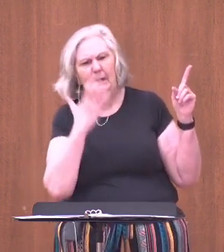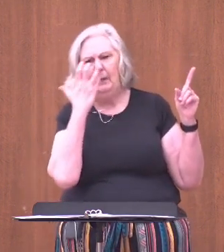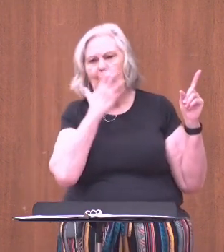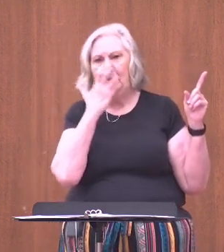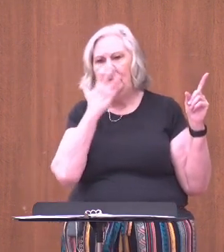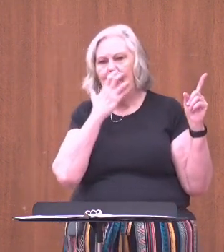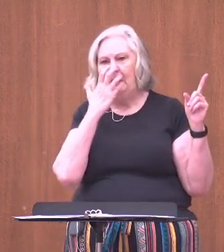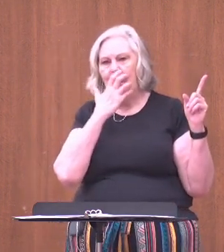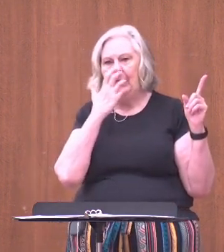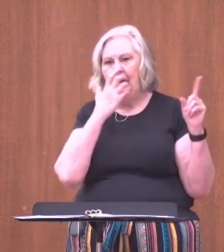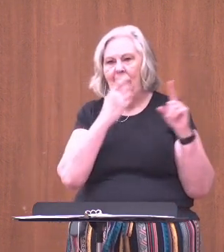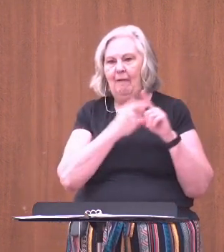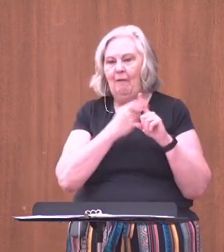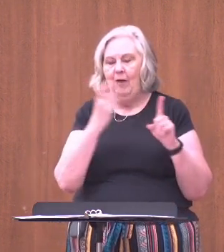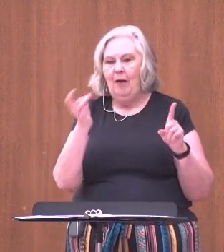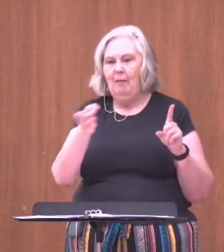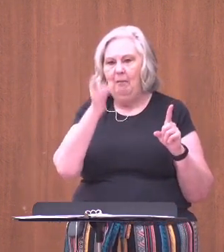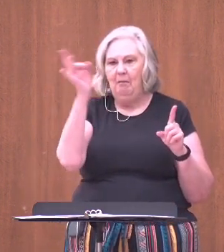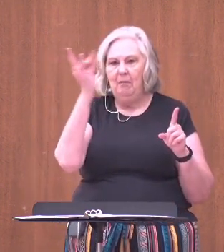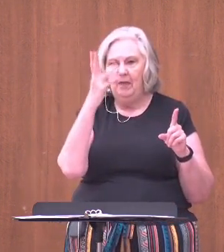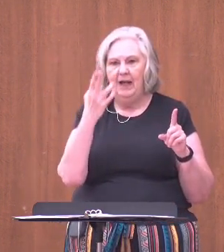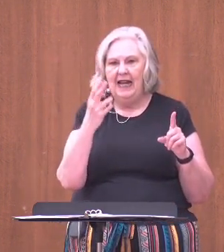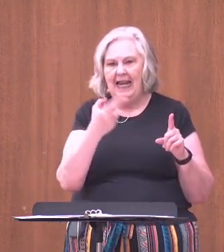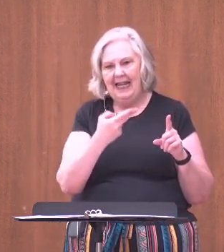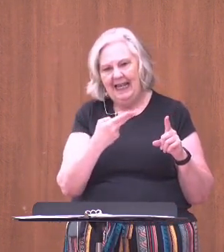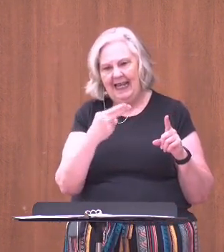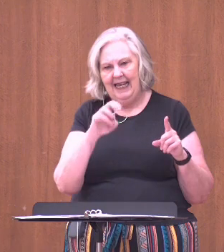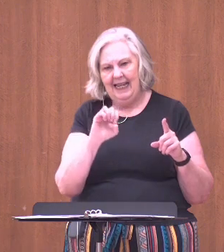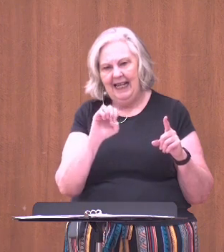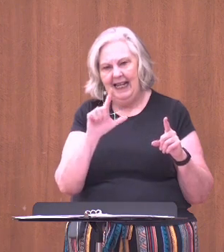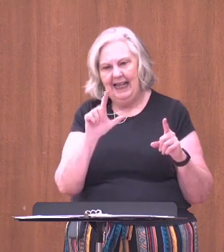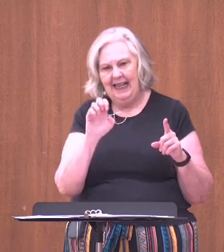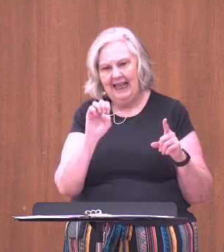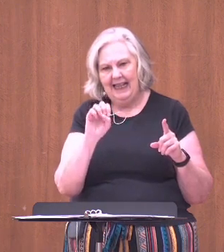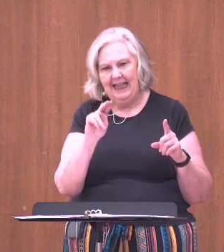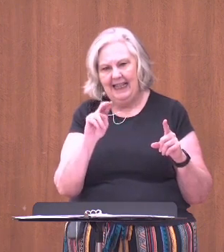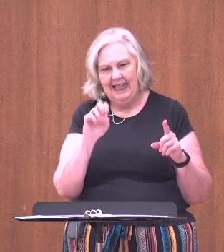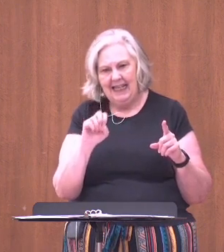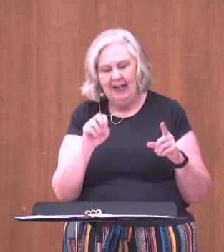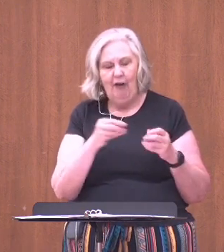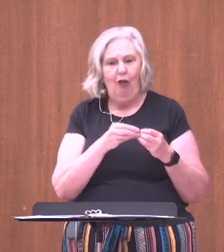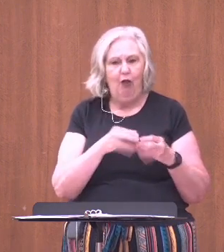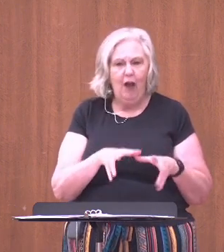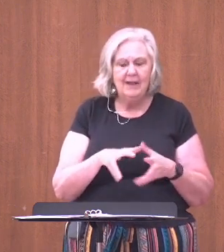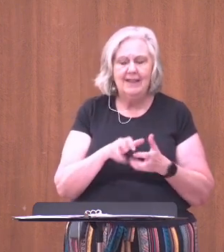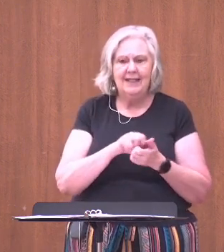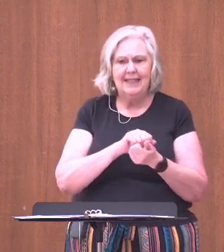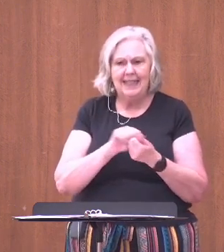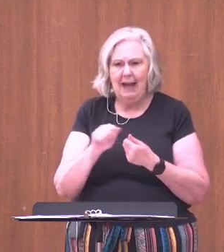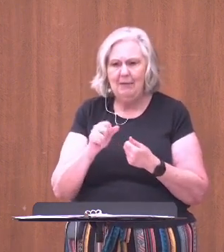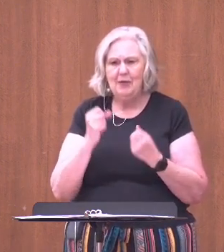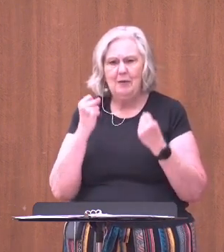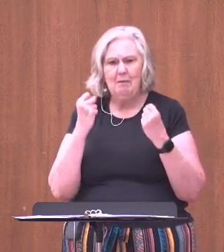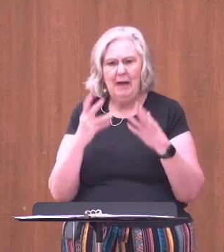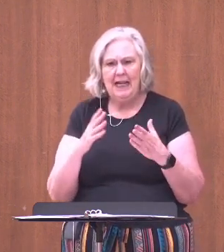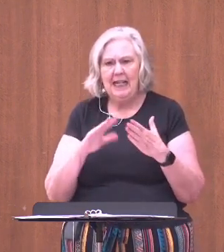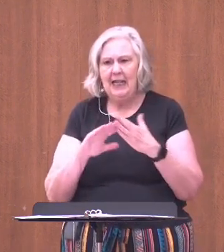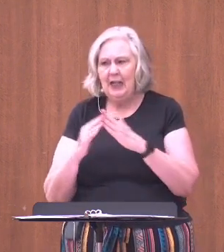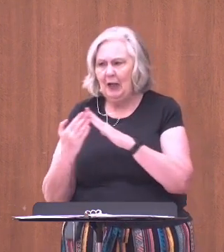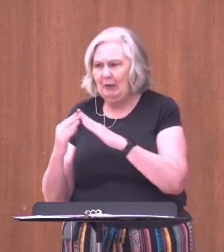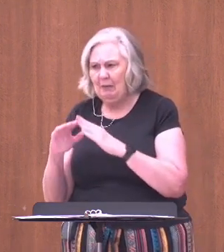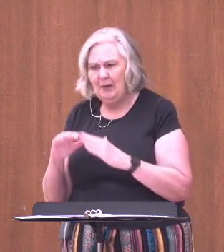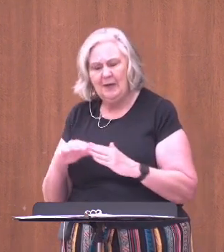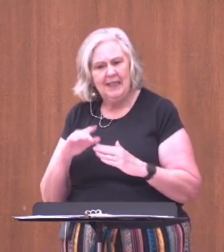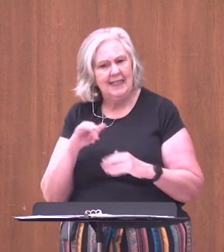from Hurricane Helene and horrified with the immense loss and damage that has been done in many communities on